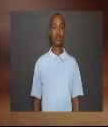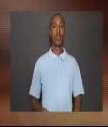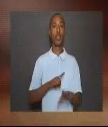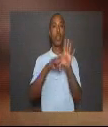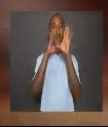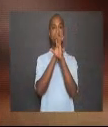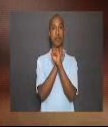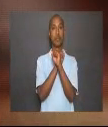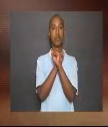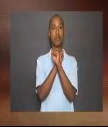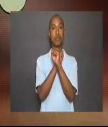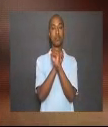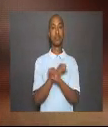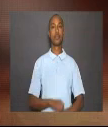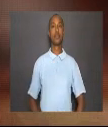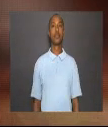Time's up!